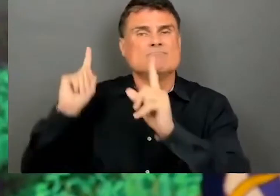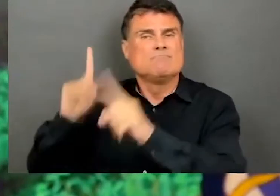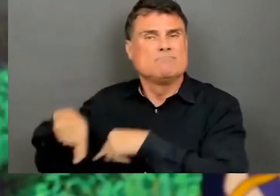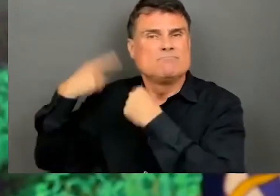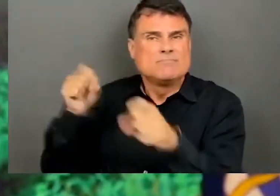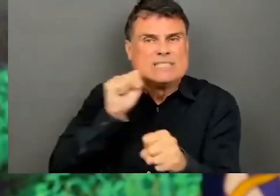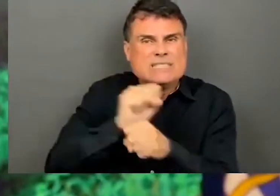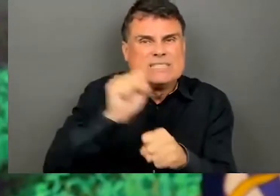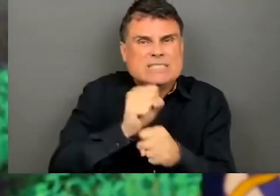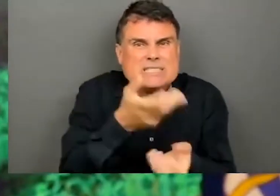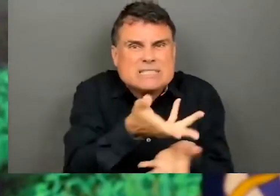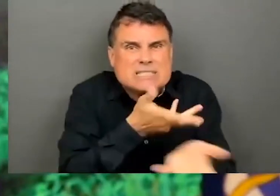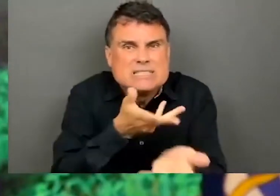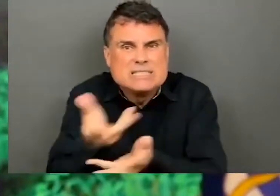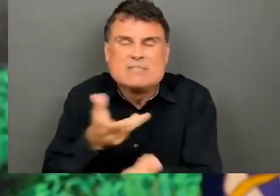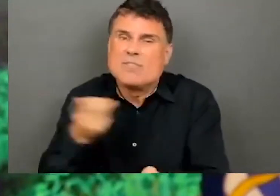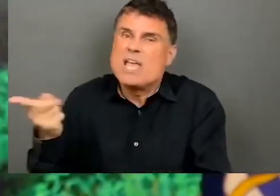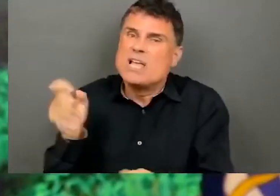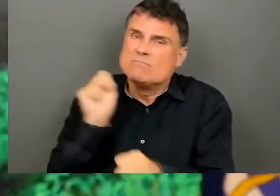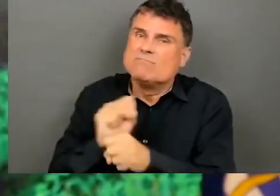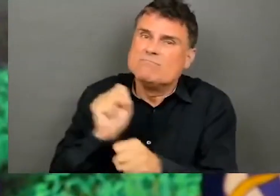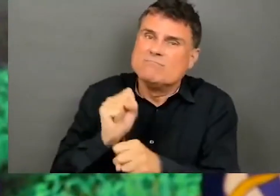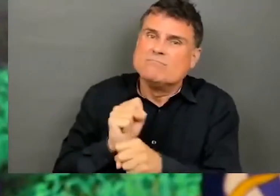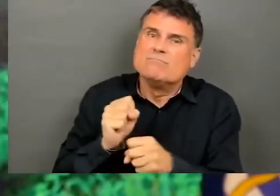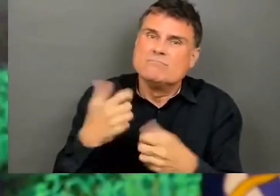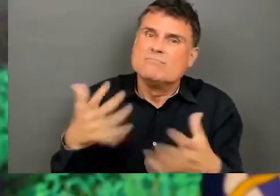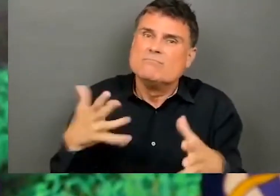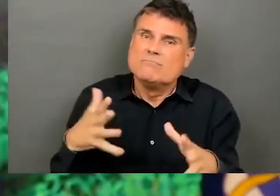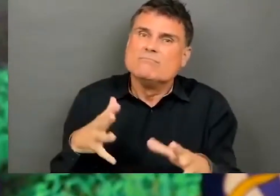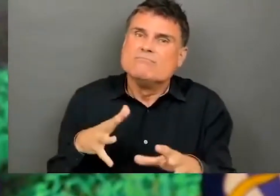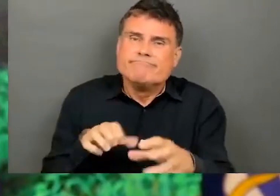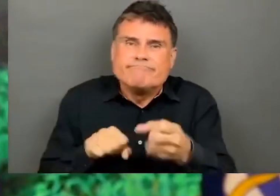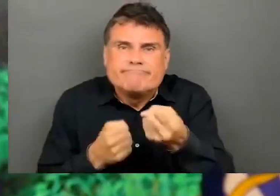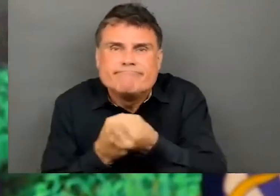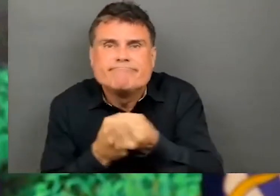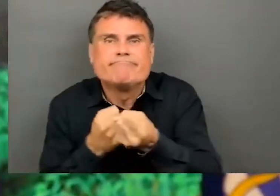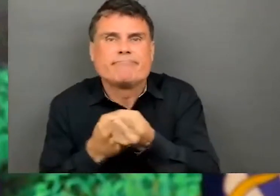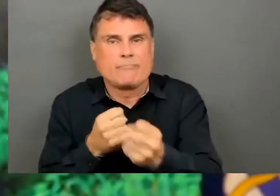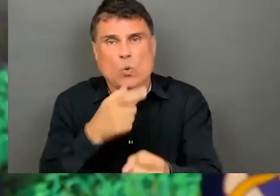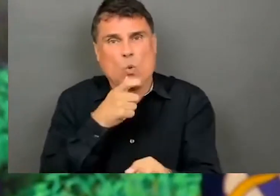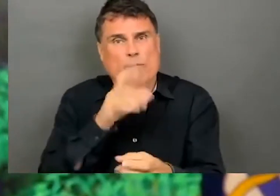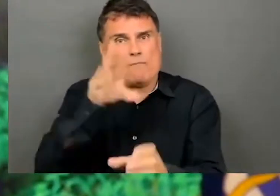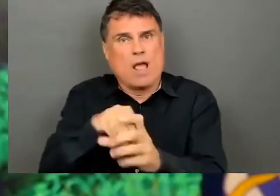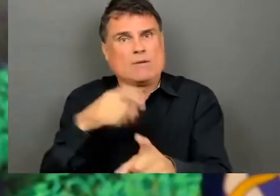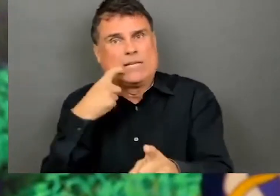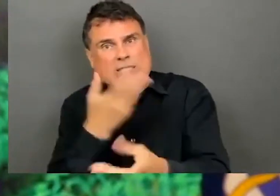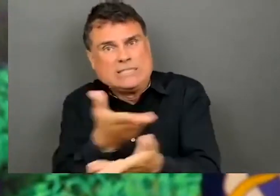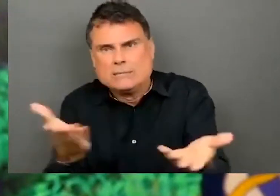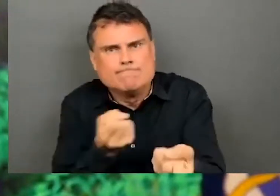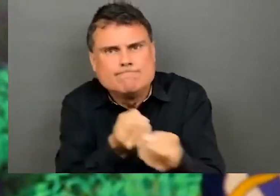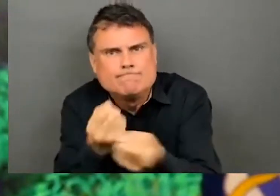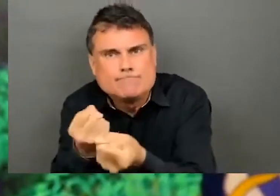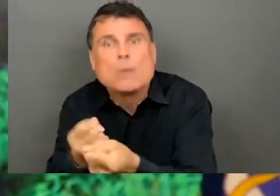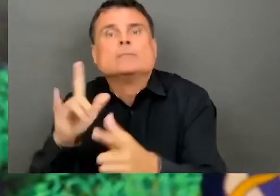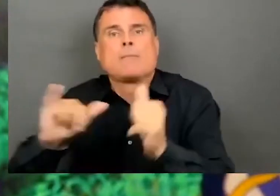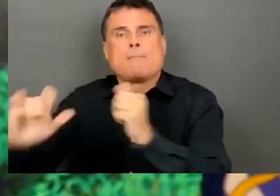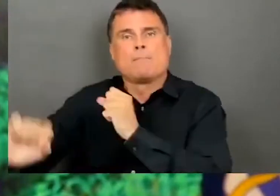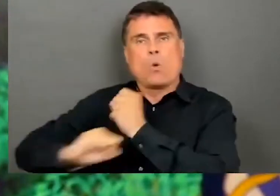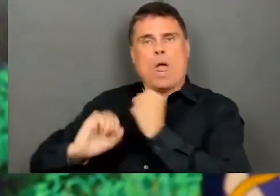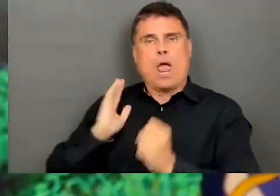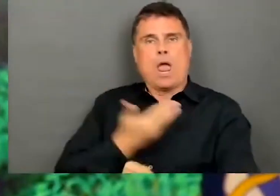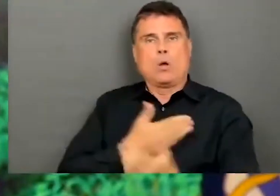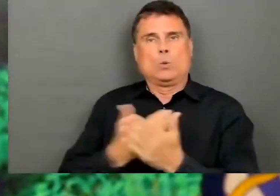already, and who back this policy, this new policy that will help more people in British Columbia get the care and the support that they